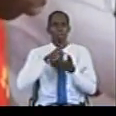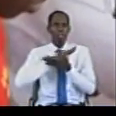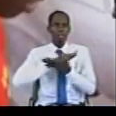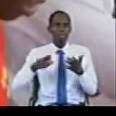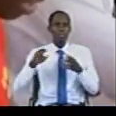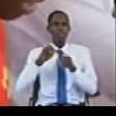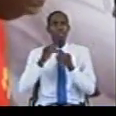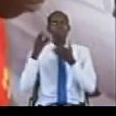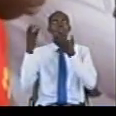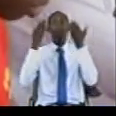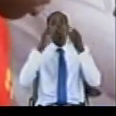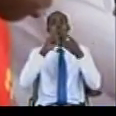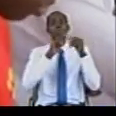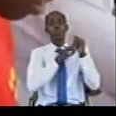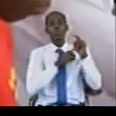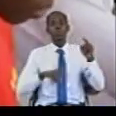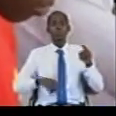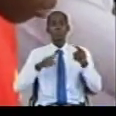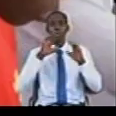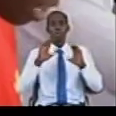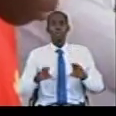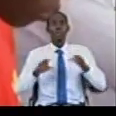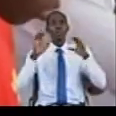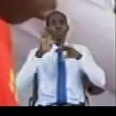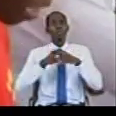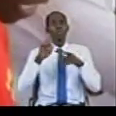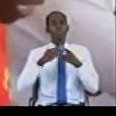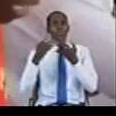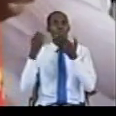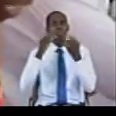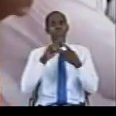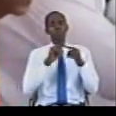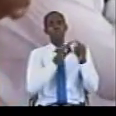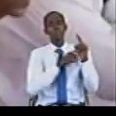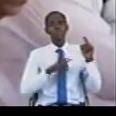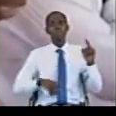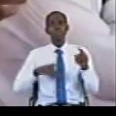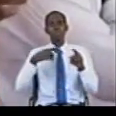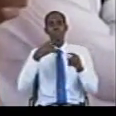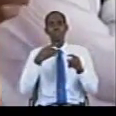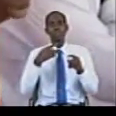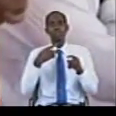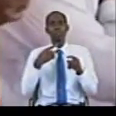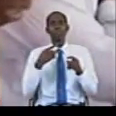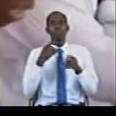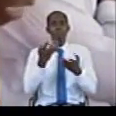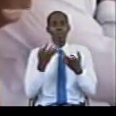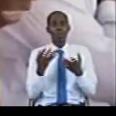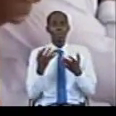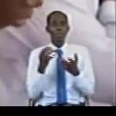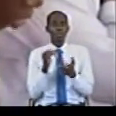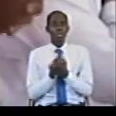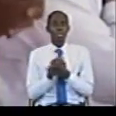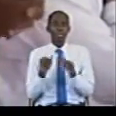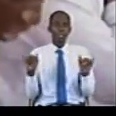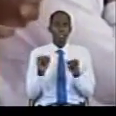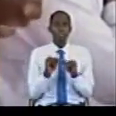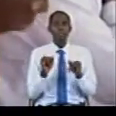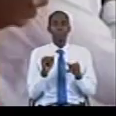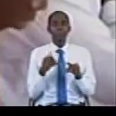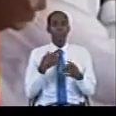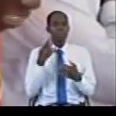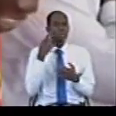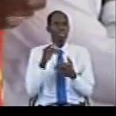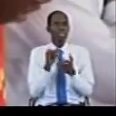you're committed in your service unto the Lord, tell the Lord, I want that same joy Jesus Christ was looking